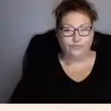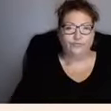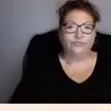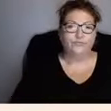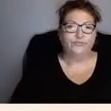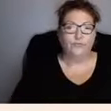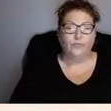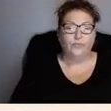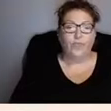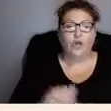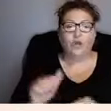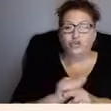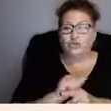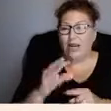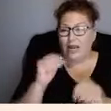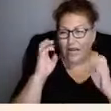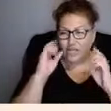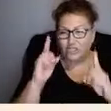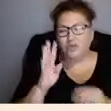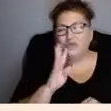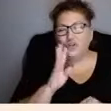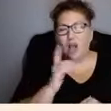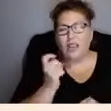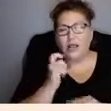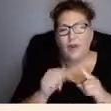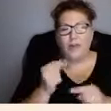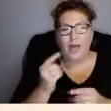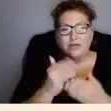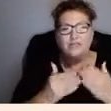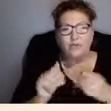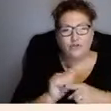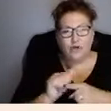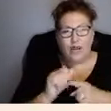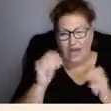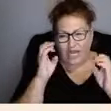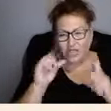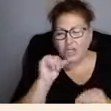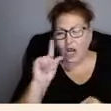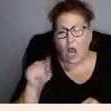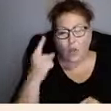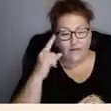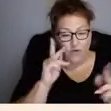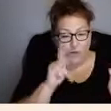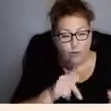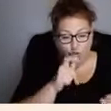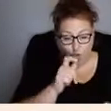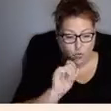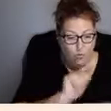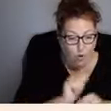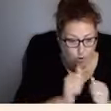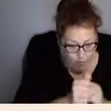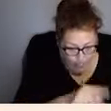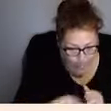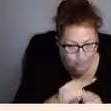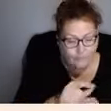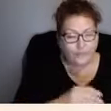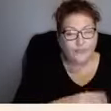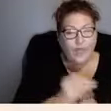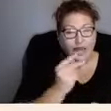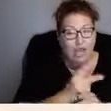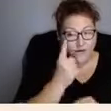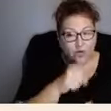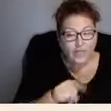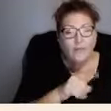Training and education. We'll talk a little bit about some training and education, not only for the individuals we work with, and care for, but